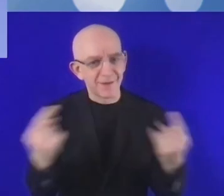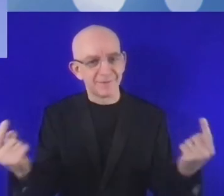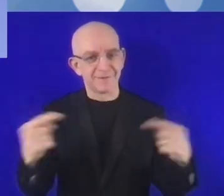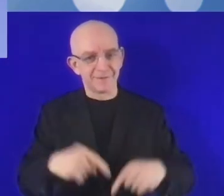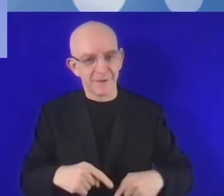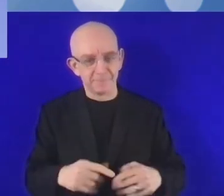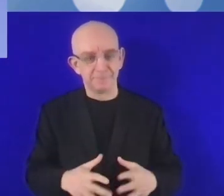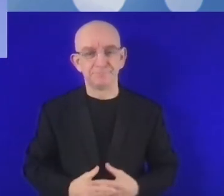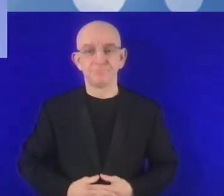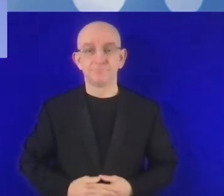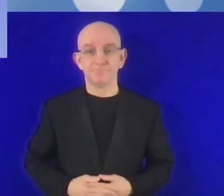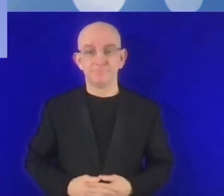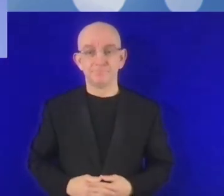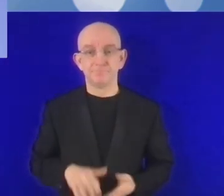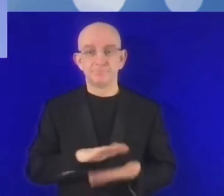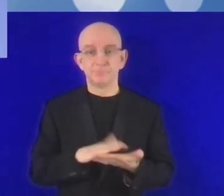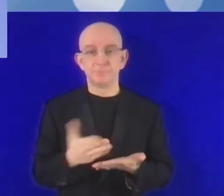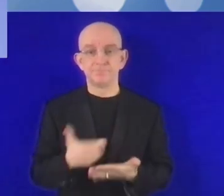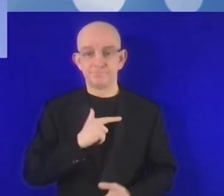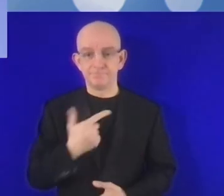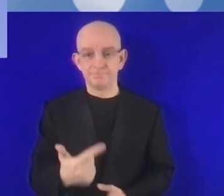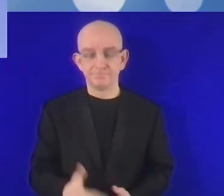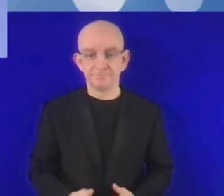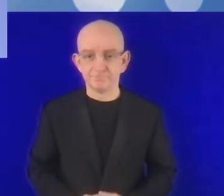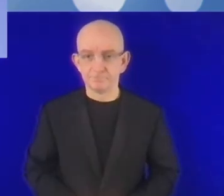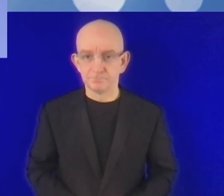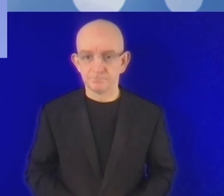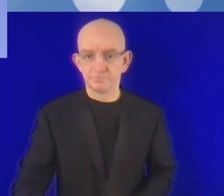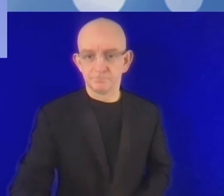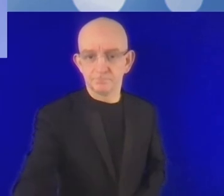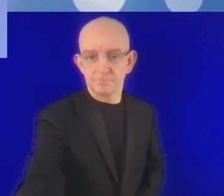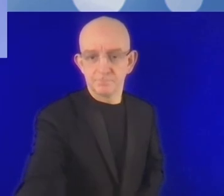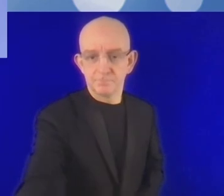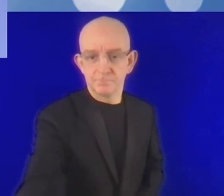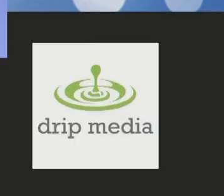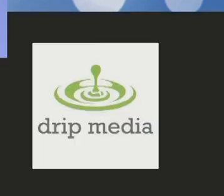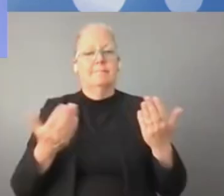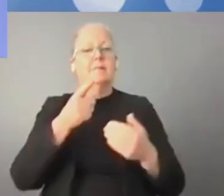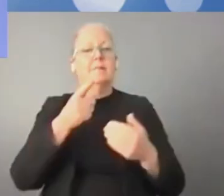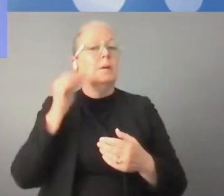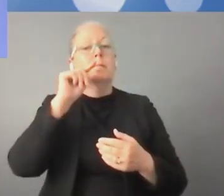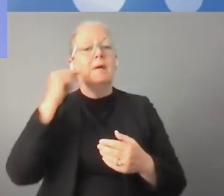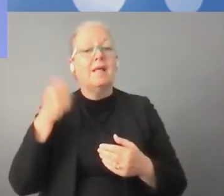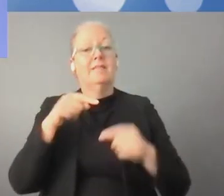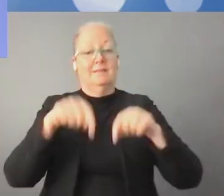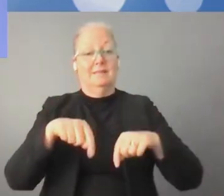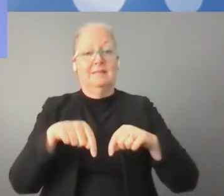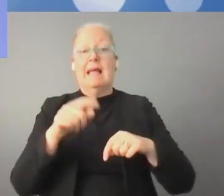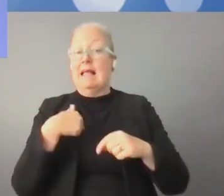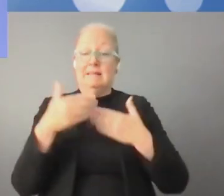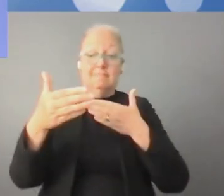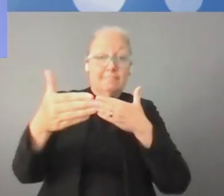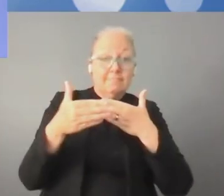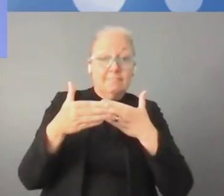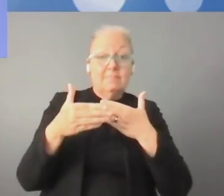of IGF 2021. And in this way, ladies and gentlemen, the official part of the opening ceremony is nearing its end, but we